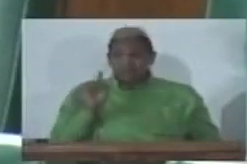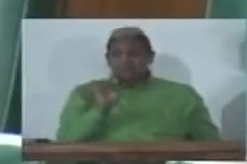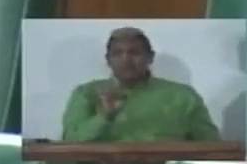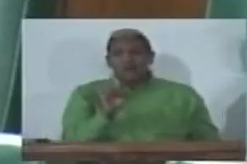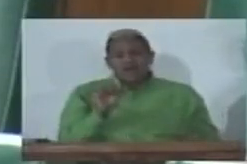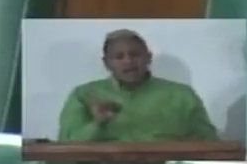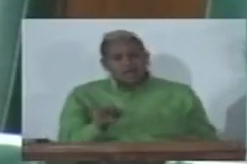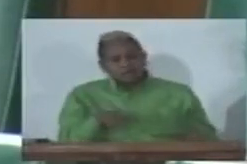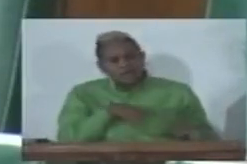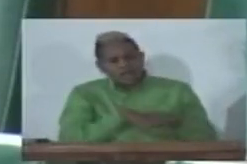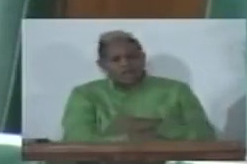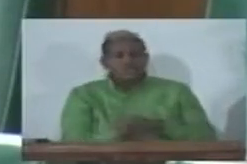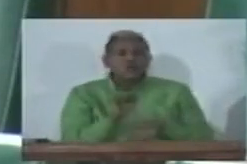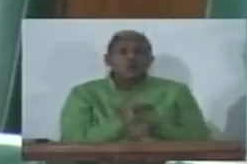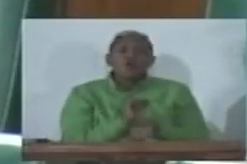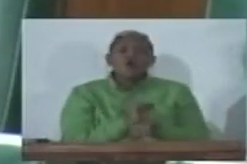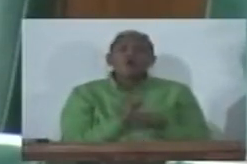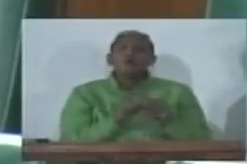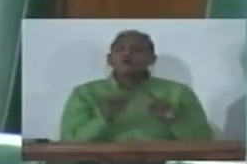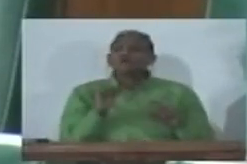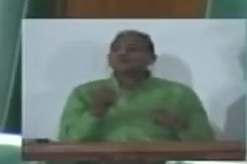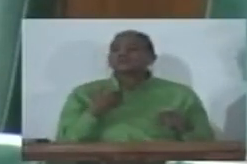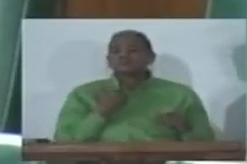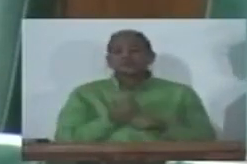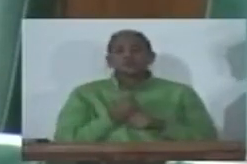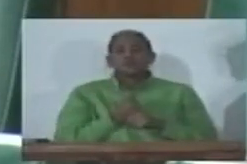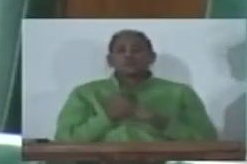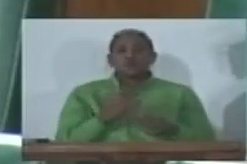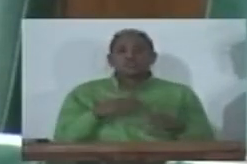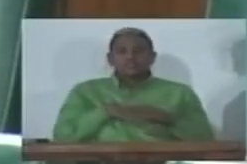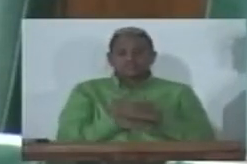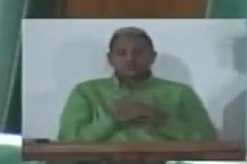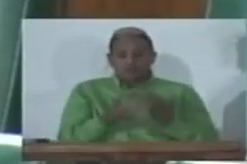to enter the workplace, but just the mere workers.